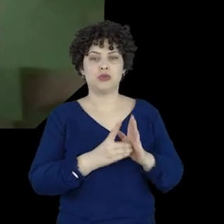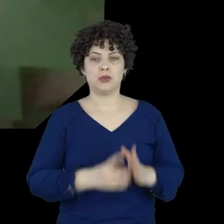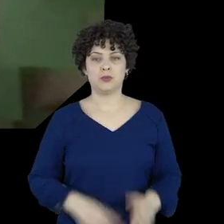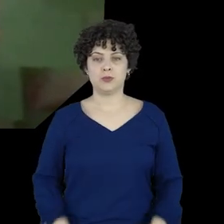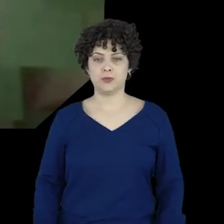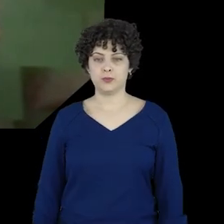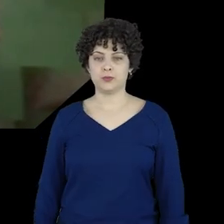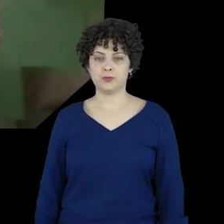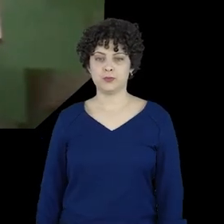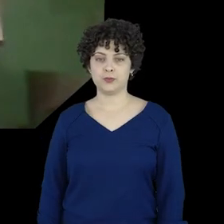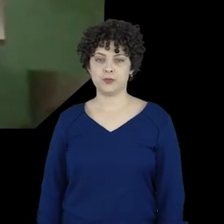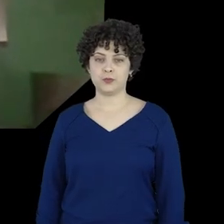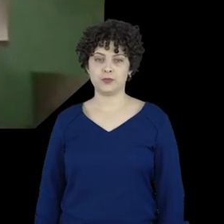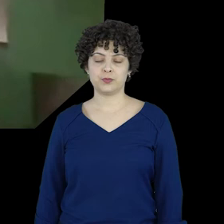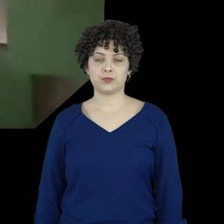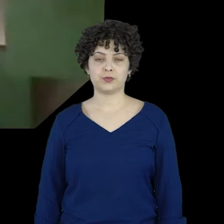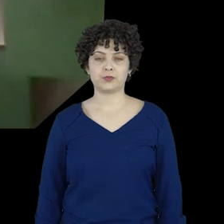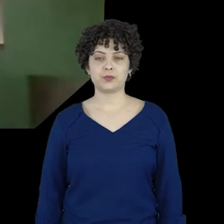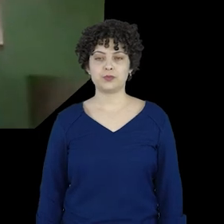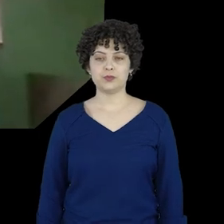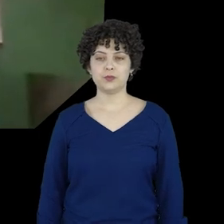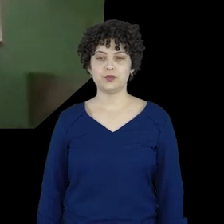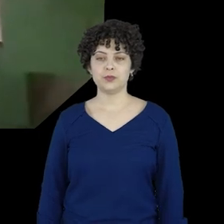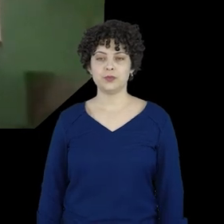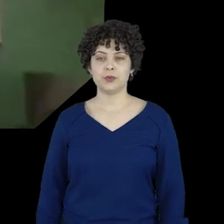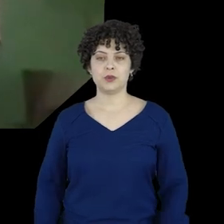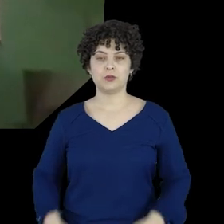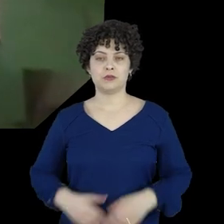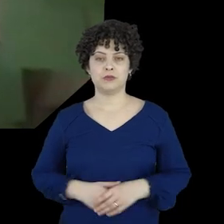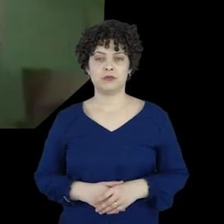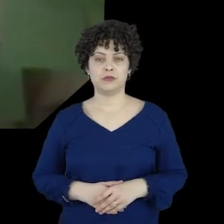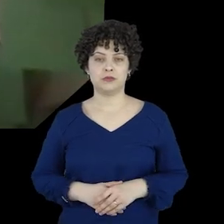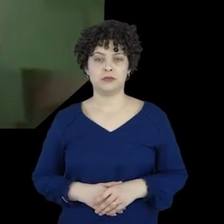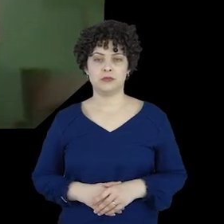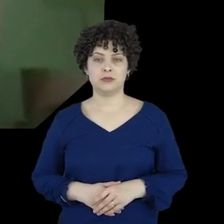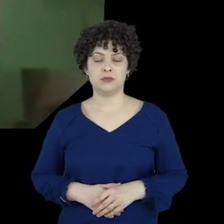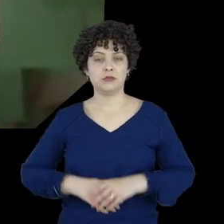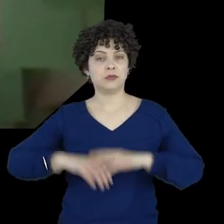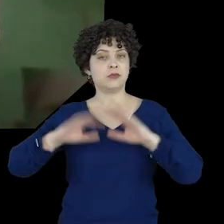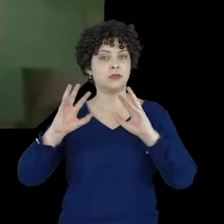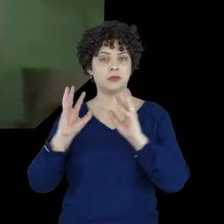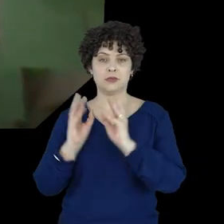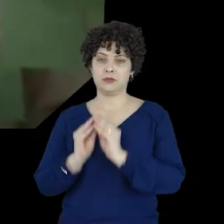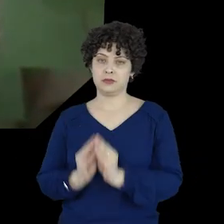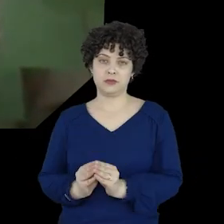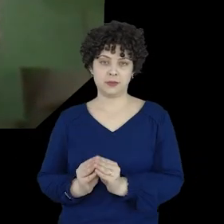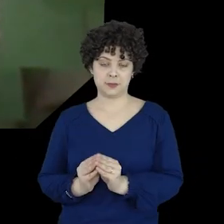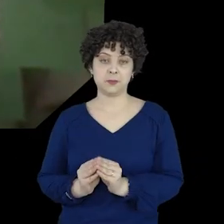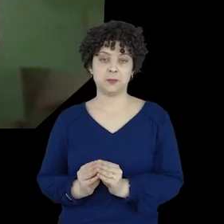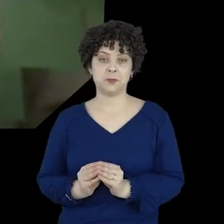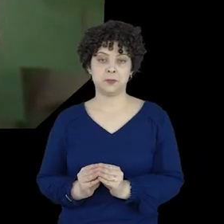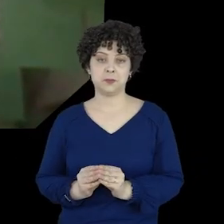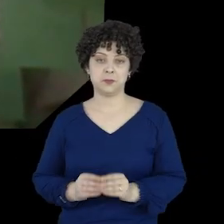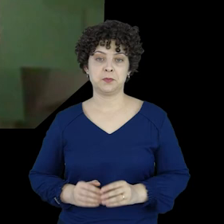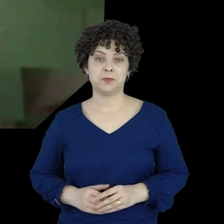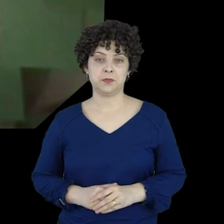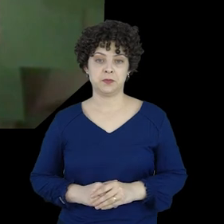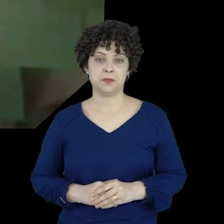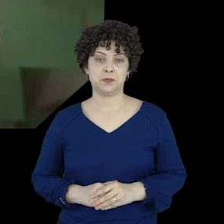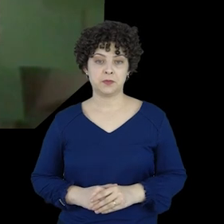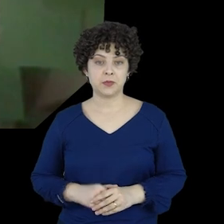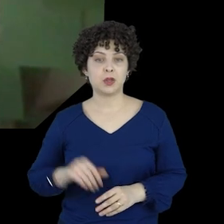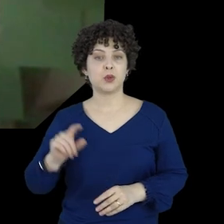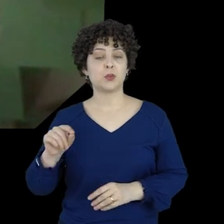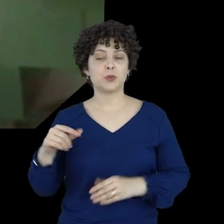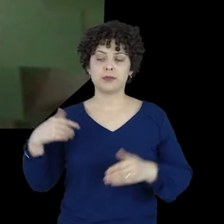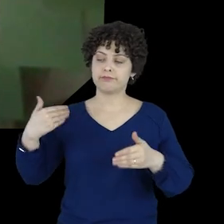protect children and young people as far as the digital space is concerned. And so in a